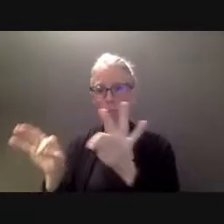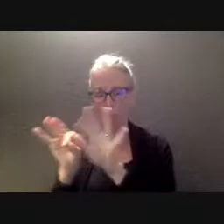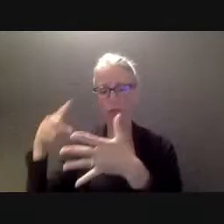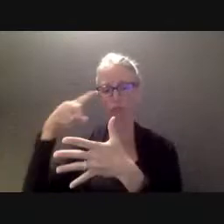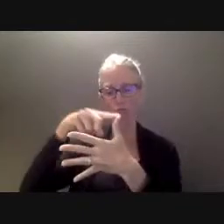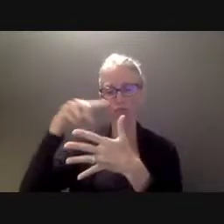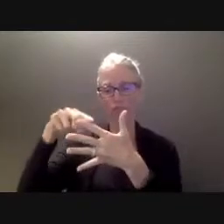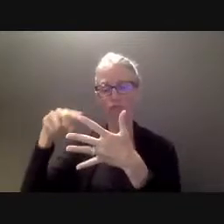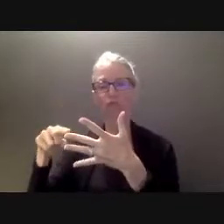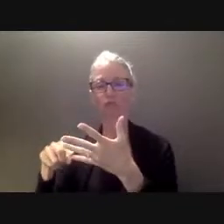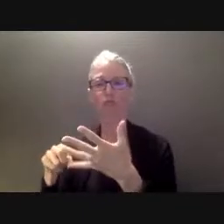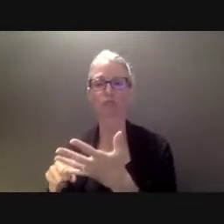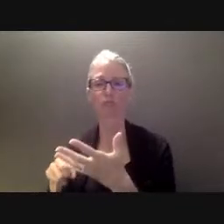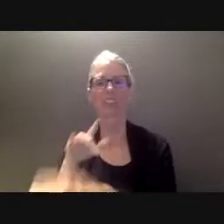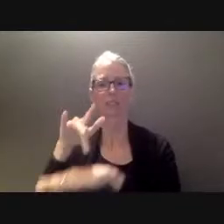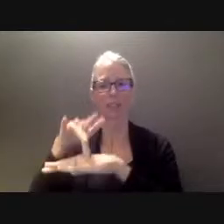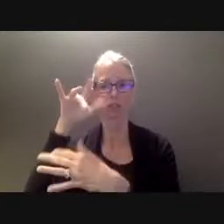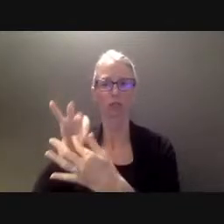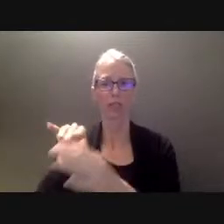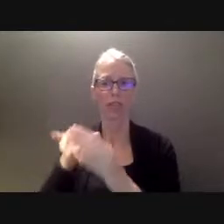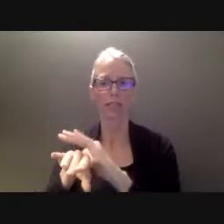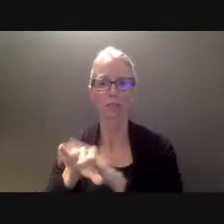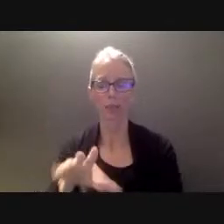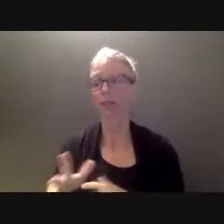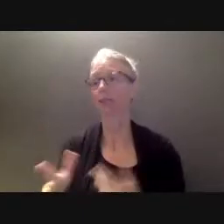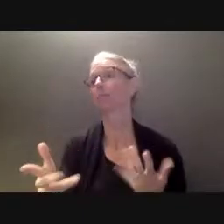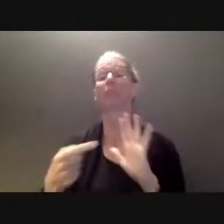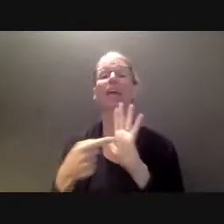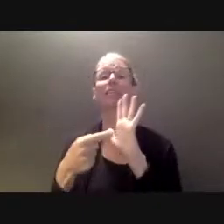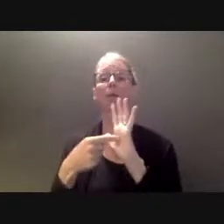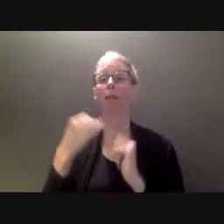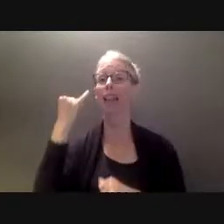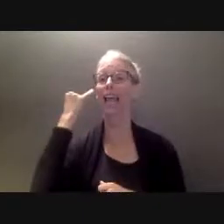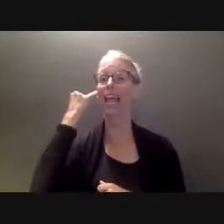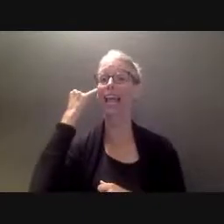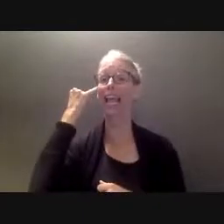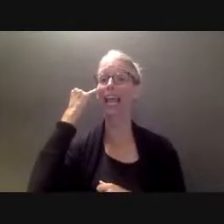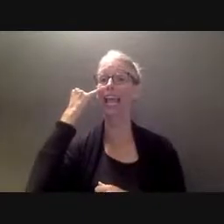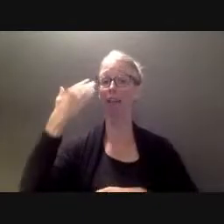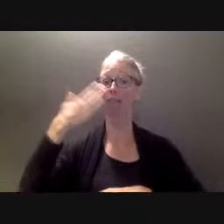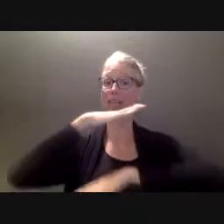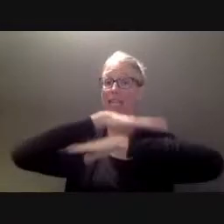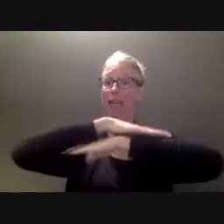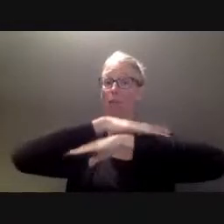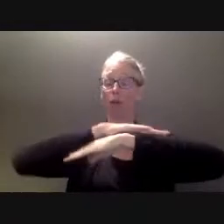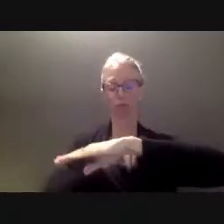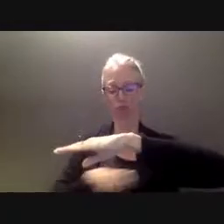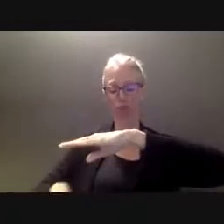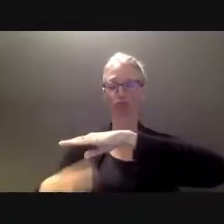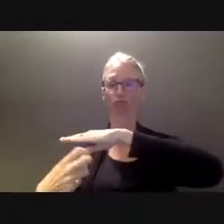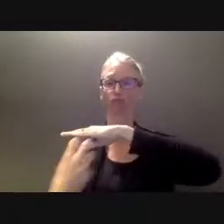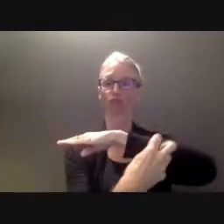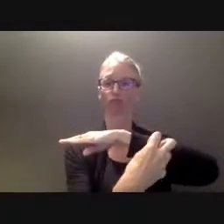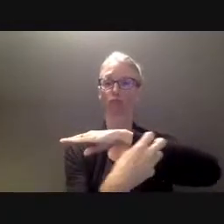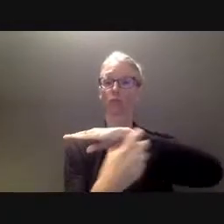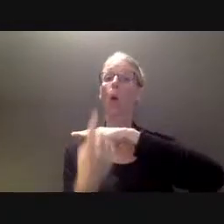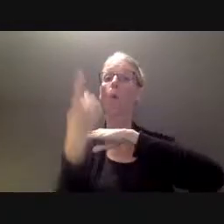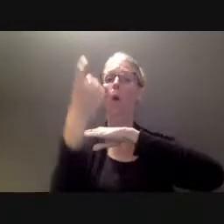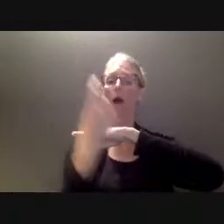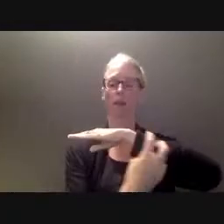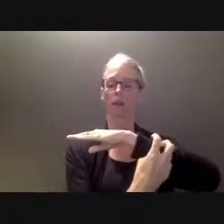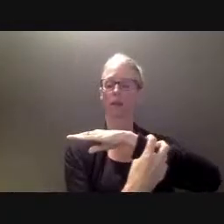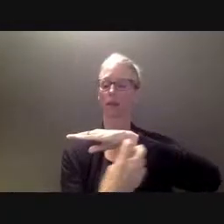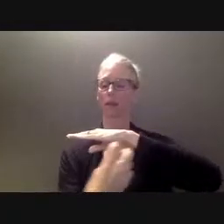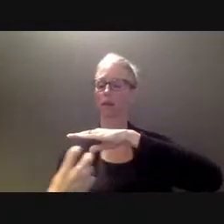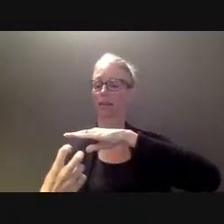picnic tables, is there a longer edge on one for me, as an example, as a wheelchair user, to come and sit with my